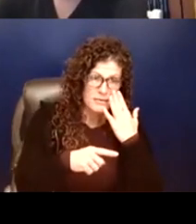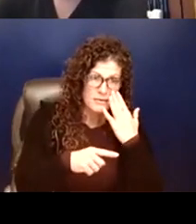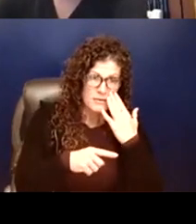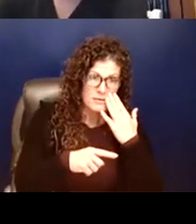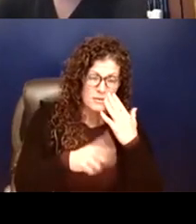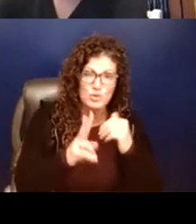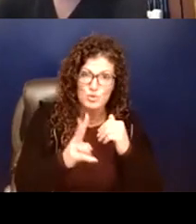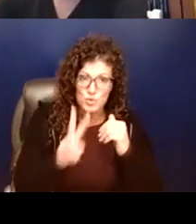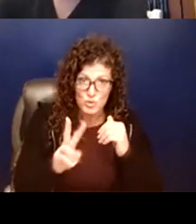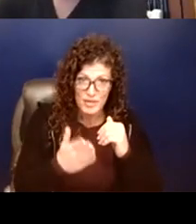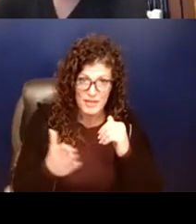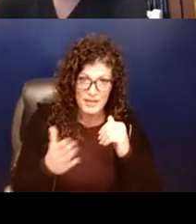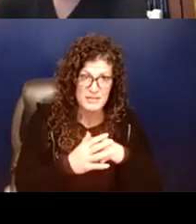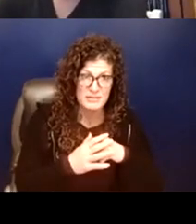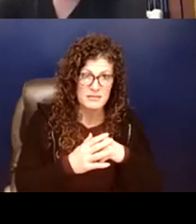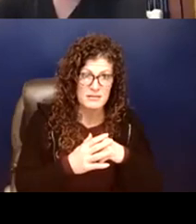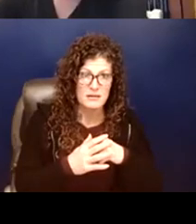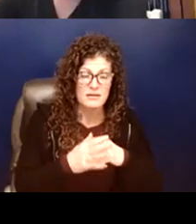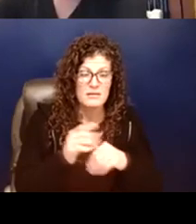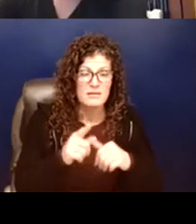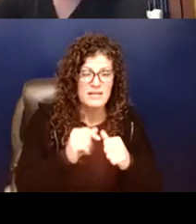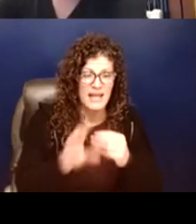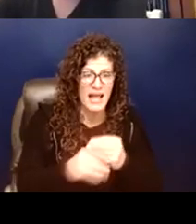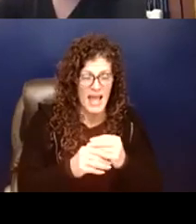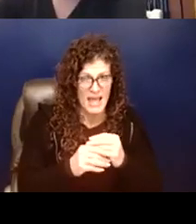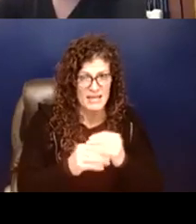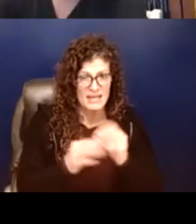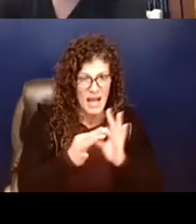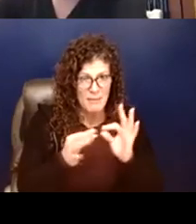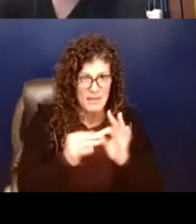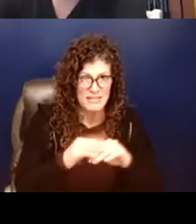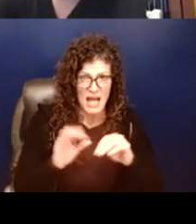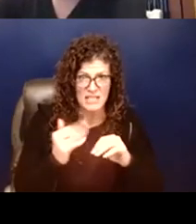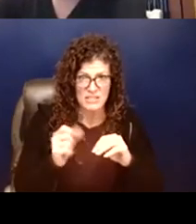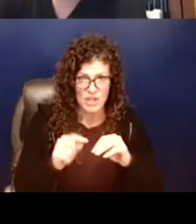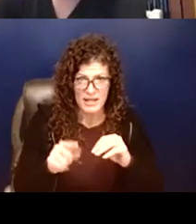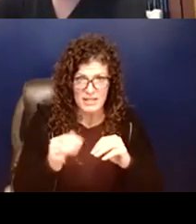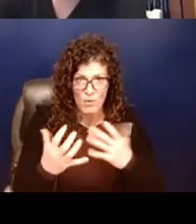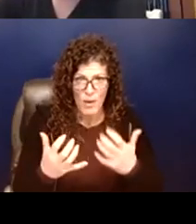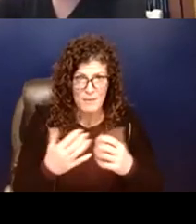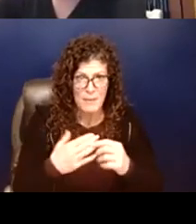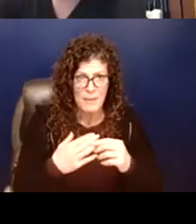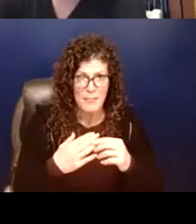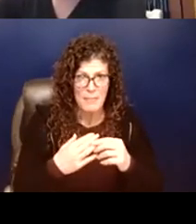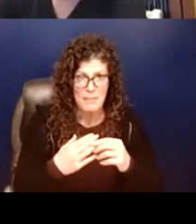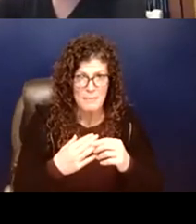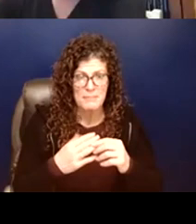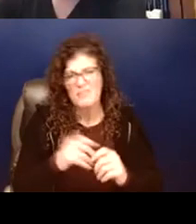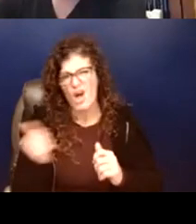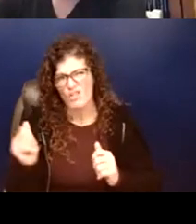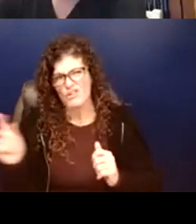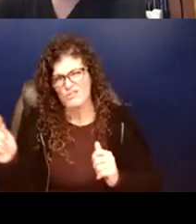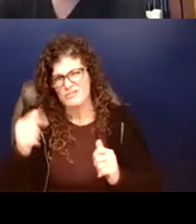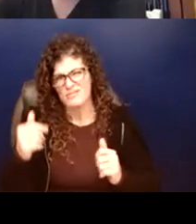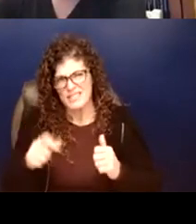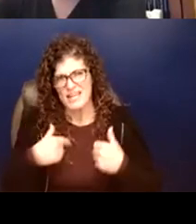two things. You can add additional remarks on the chat if you would like. I just want to give others an